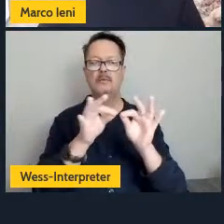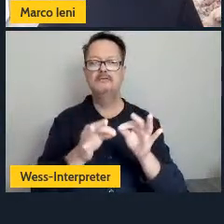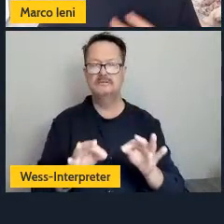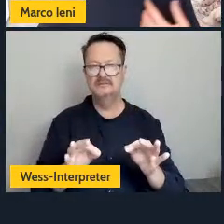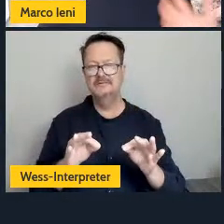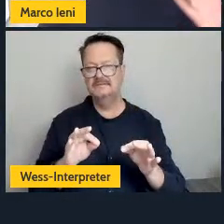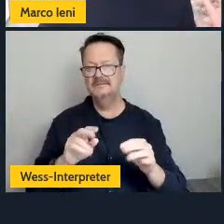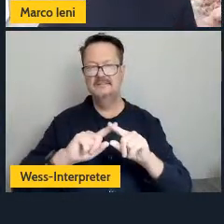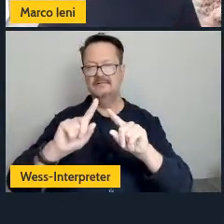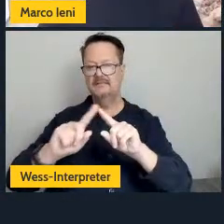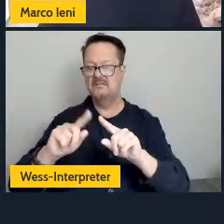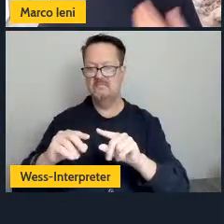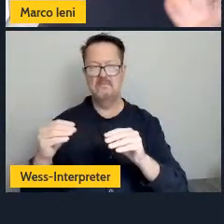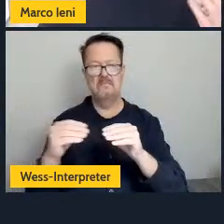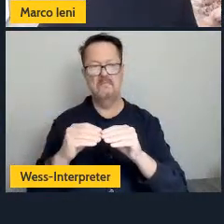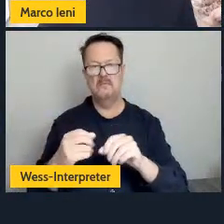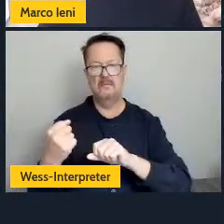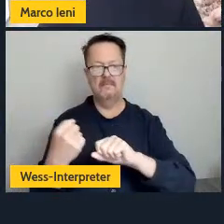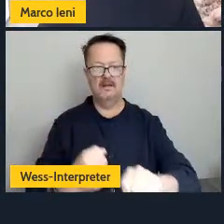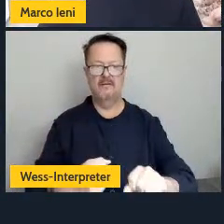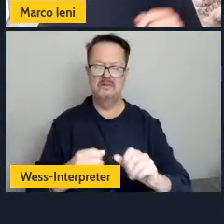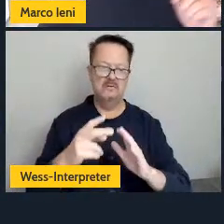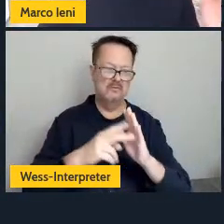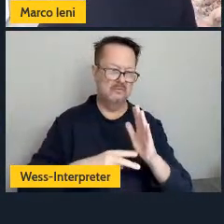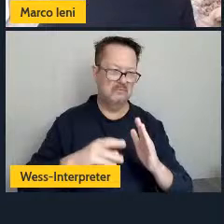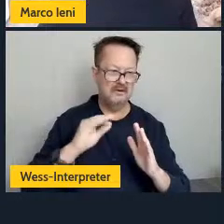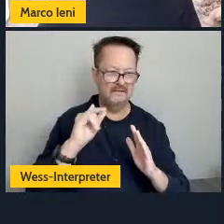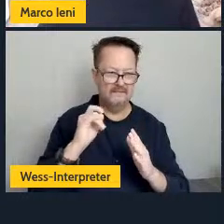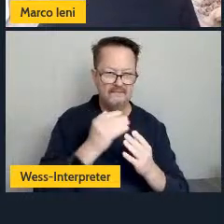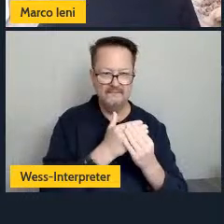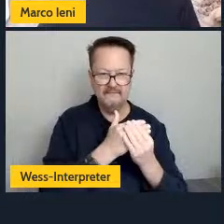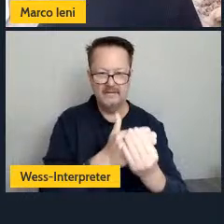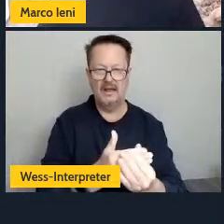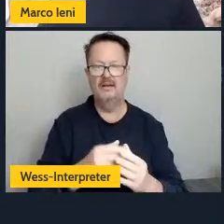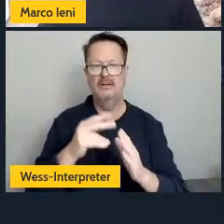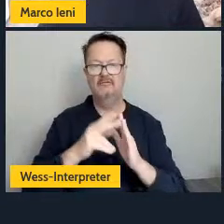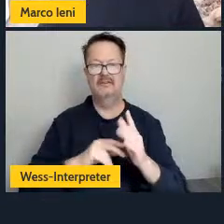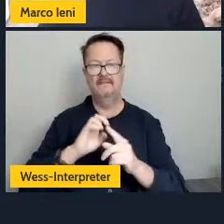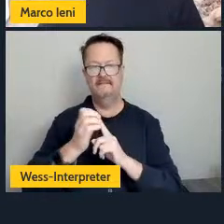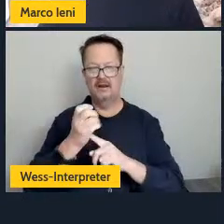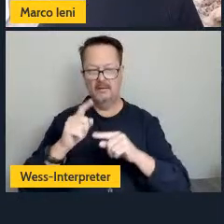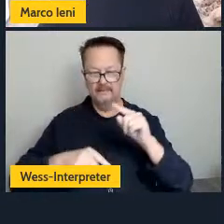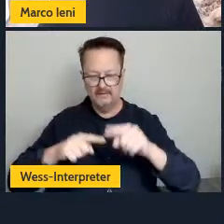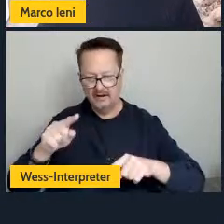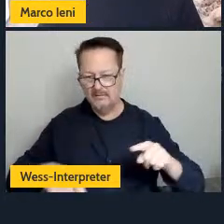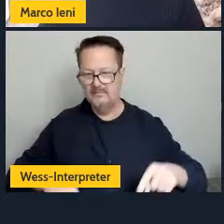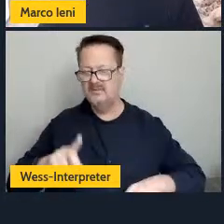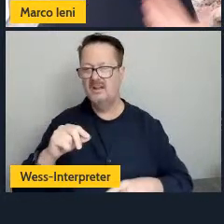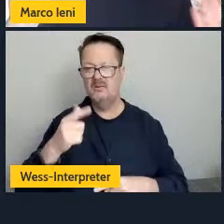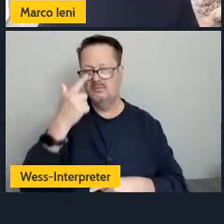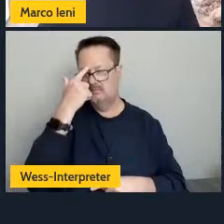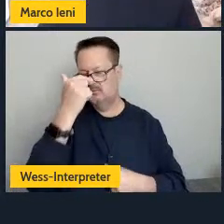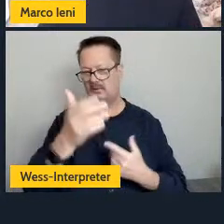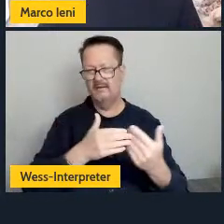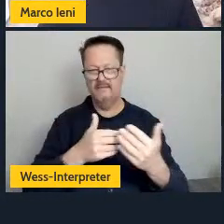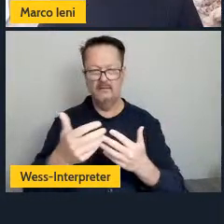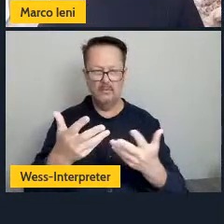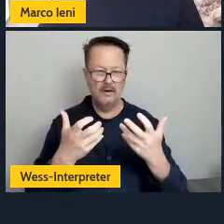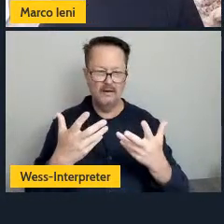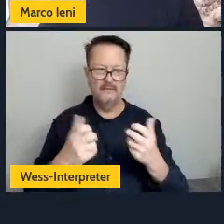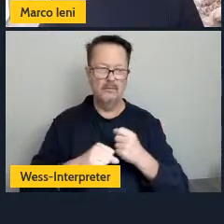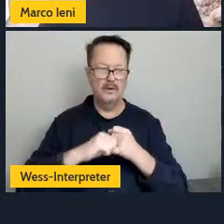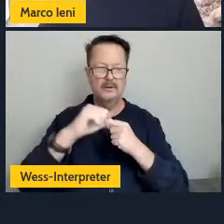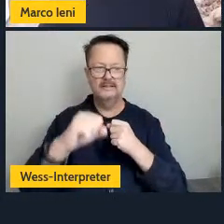more powerful. You can read files, you can read environment variables, you can do whatever you want, basically. You can reuse external libraries